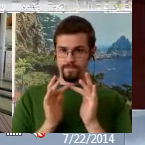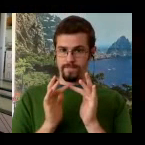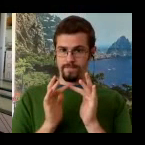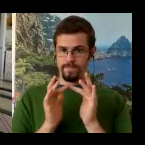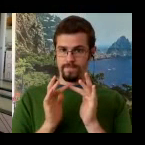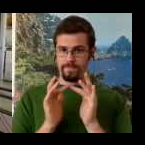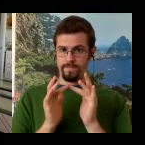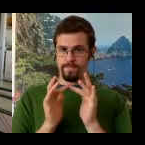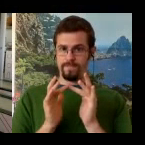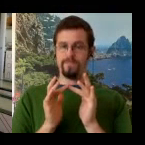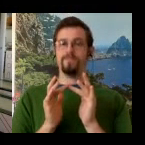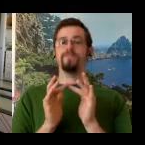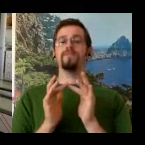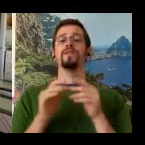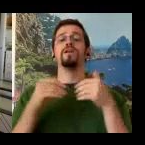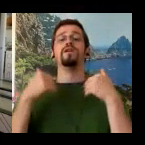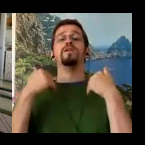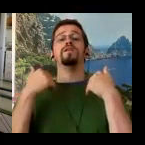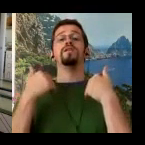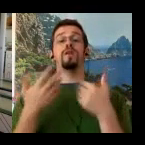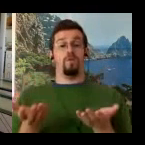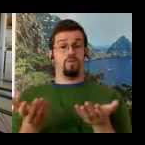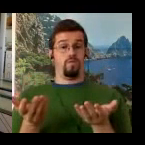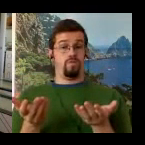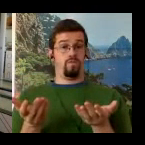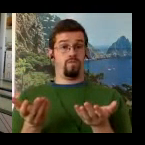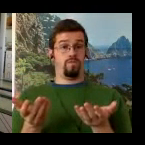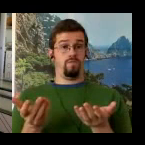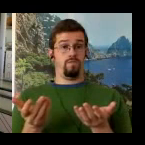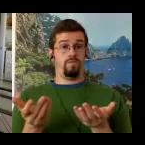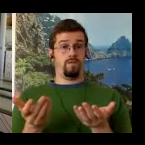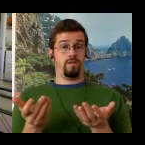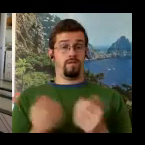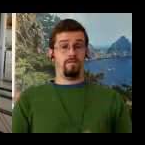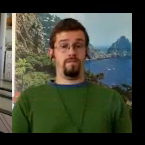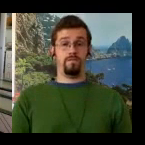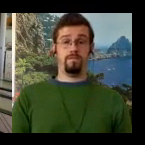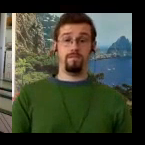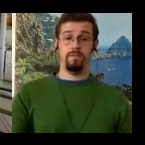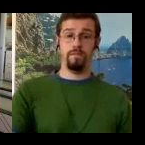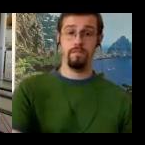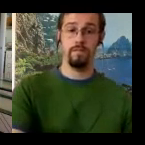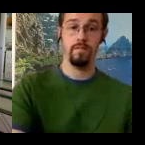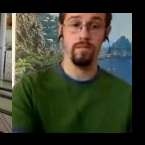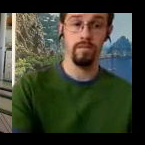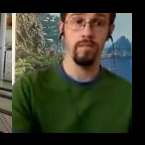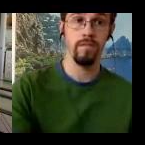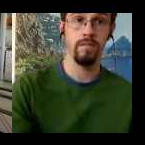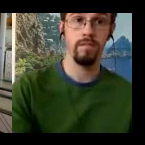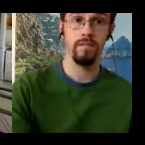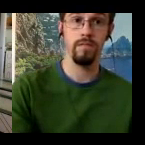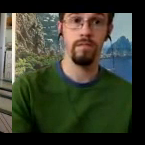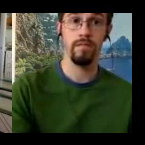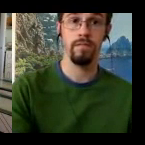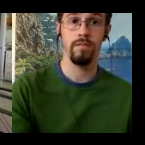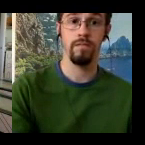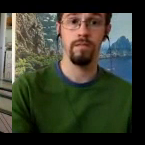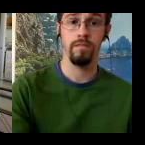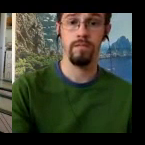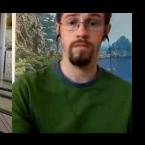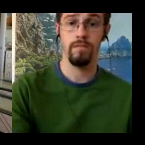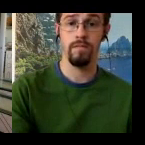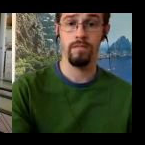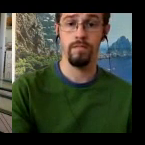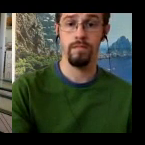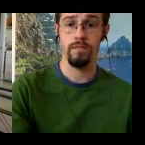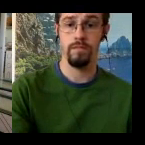All right, so is it possible to create a font for SignWriting that you can use on your local computer? So we